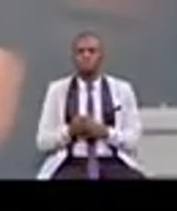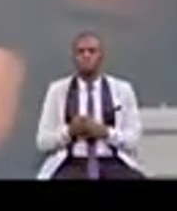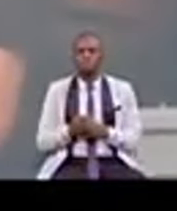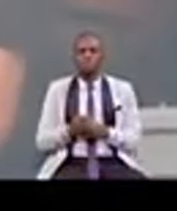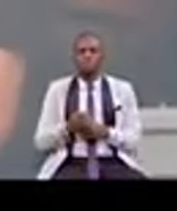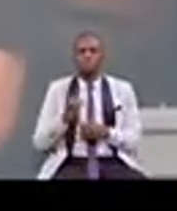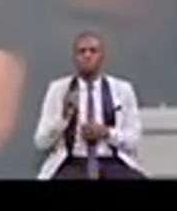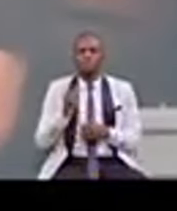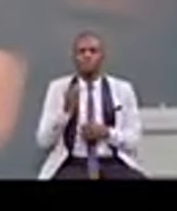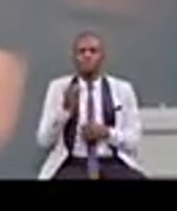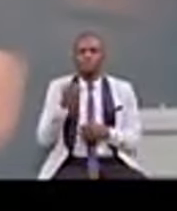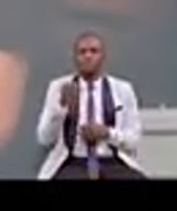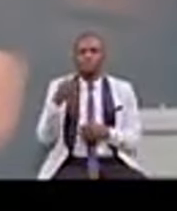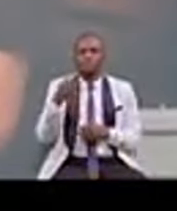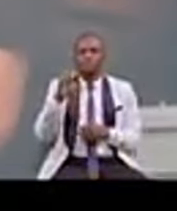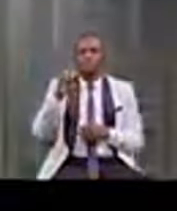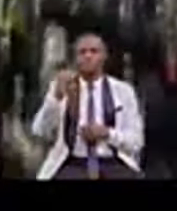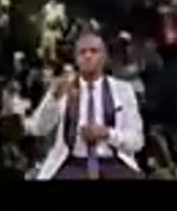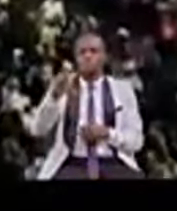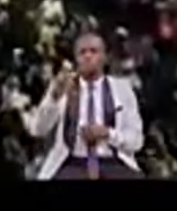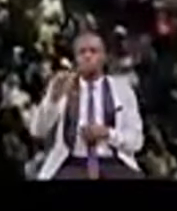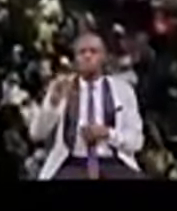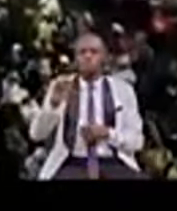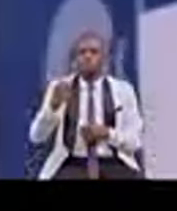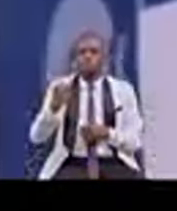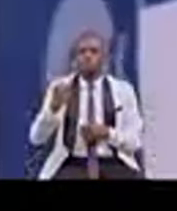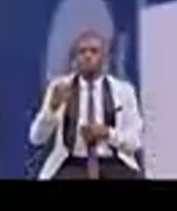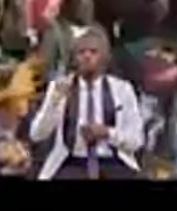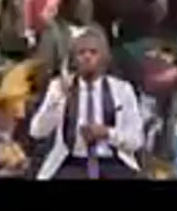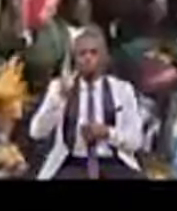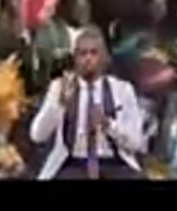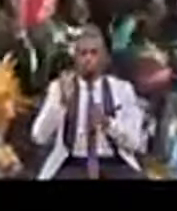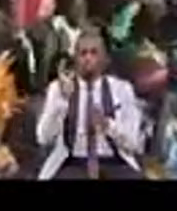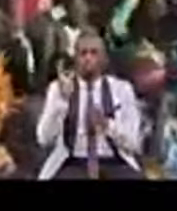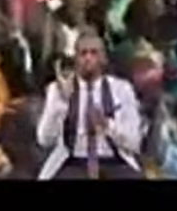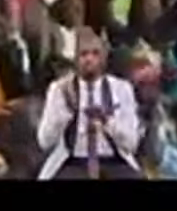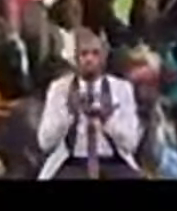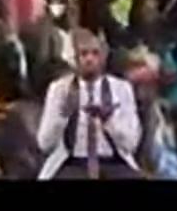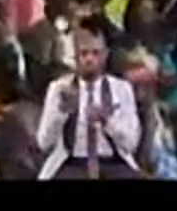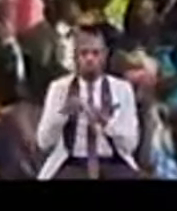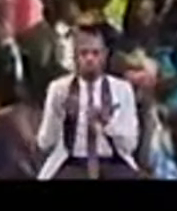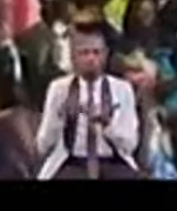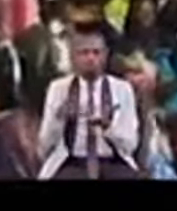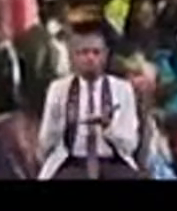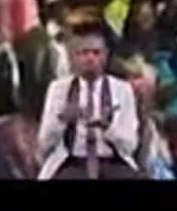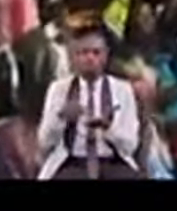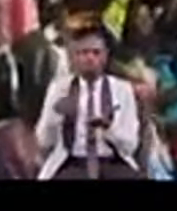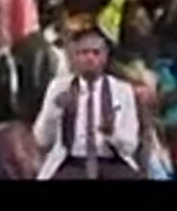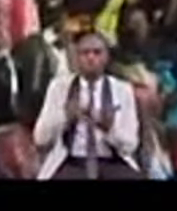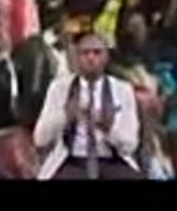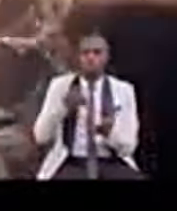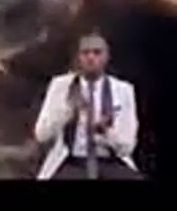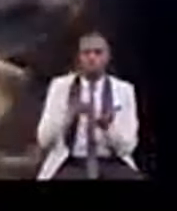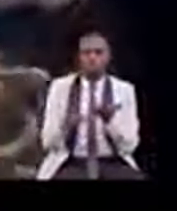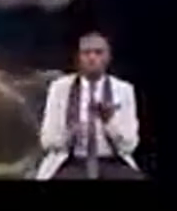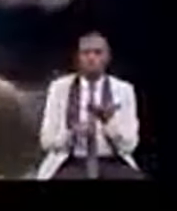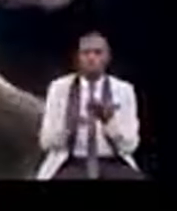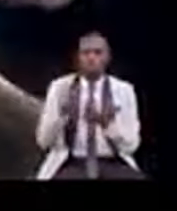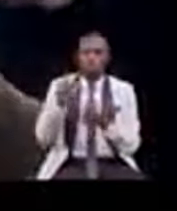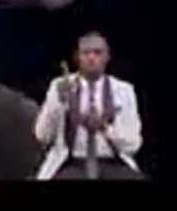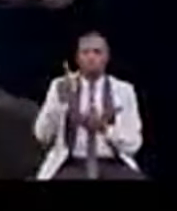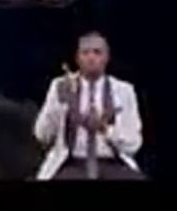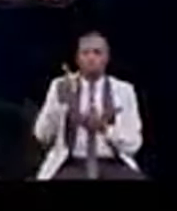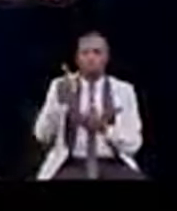chapter 9. And we're reading from verse 6. It says, "For unto us a child is